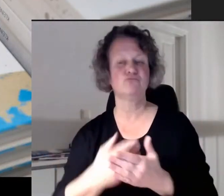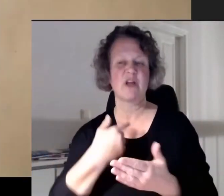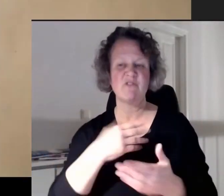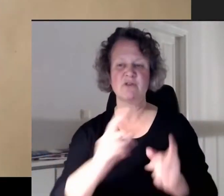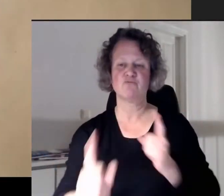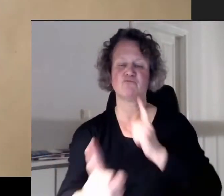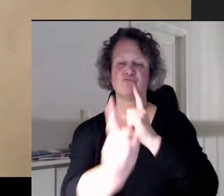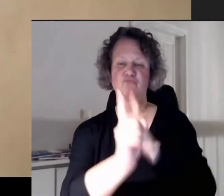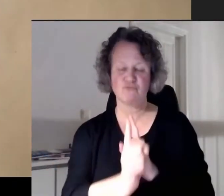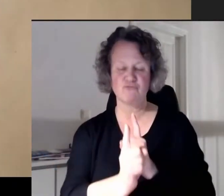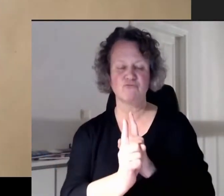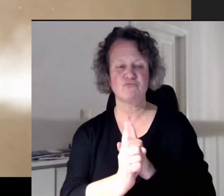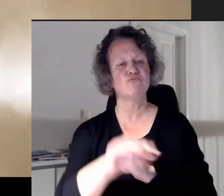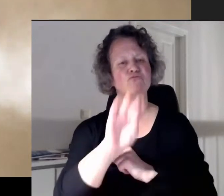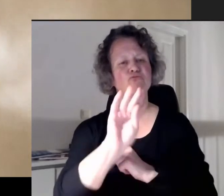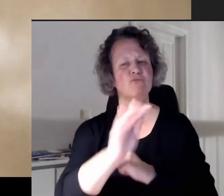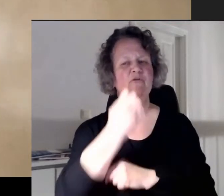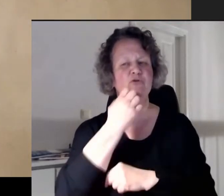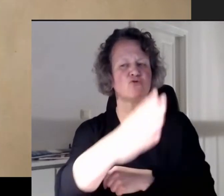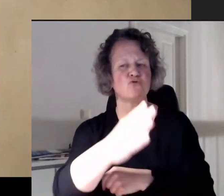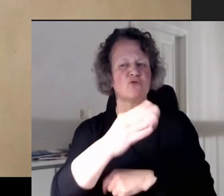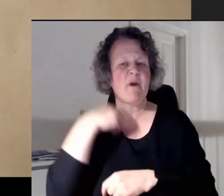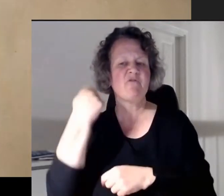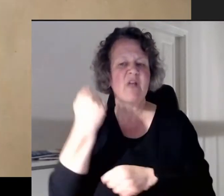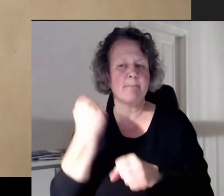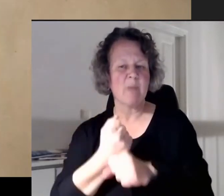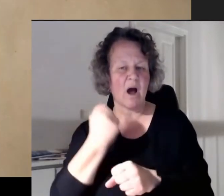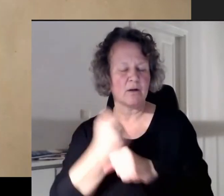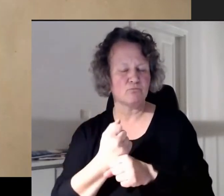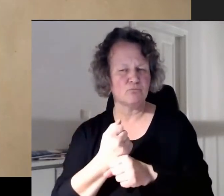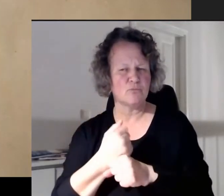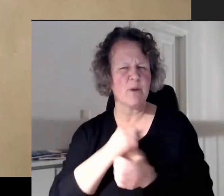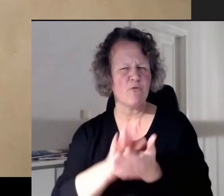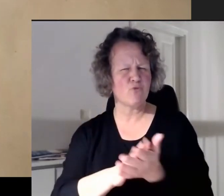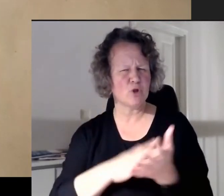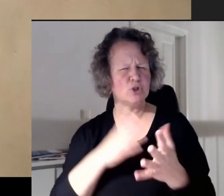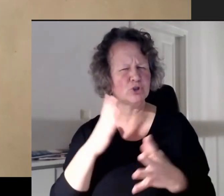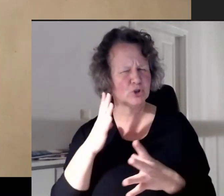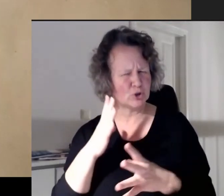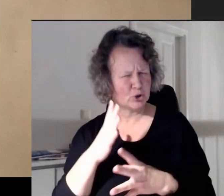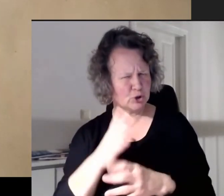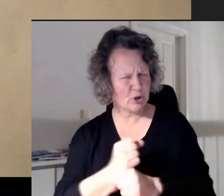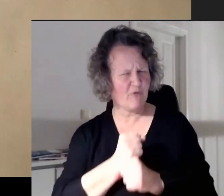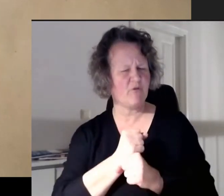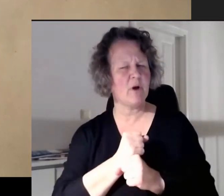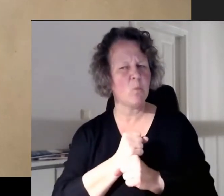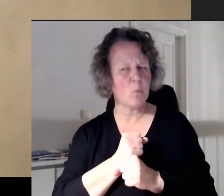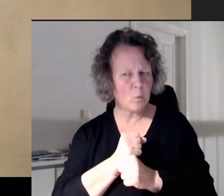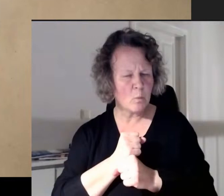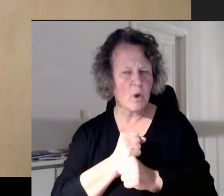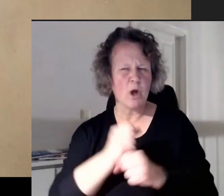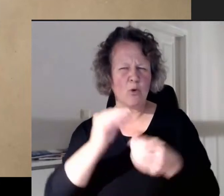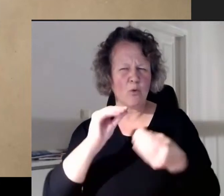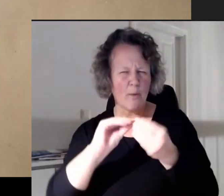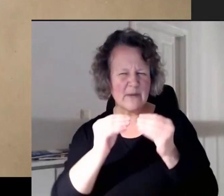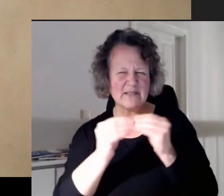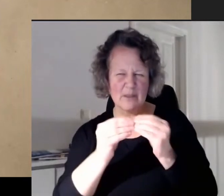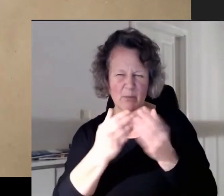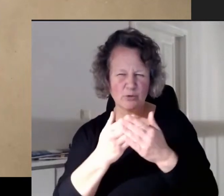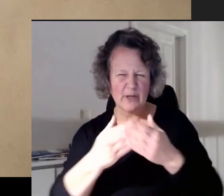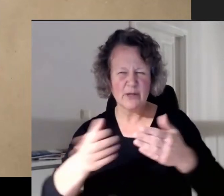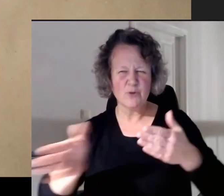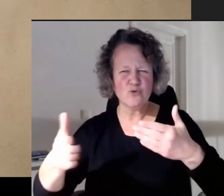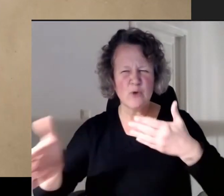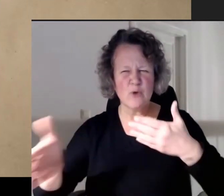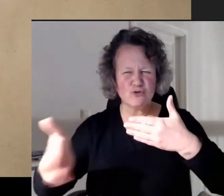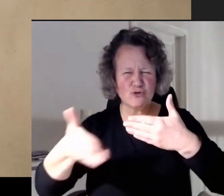we met them, and we said, okay, we need to do a film. And we were confident with this. And we said, if we